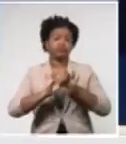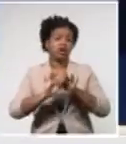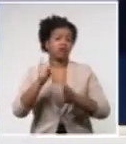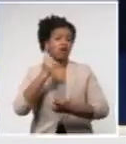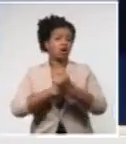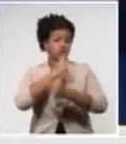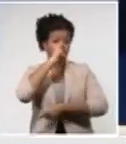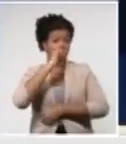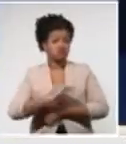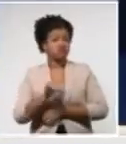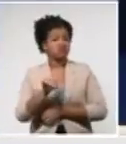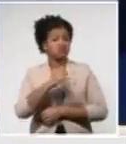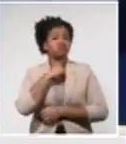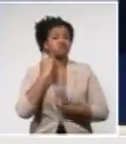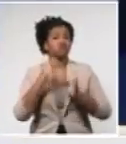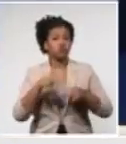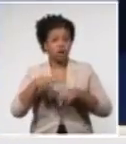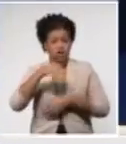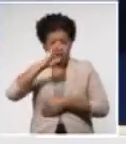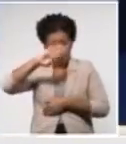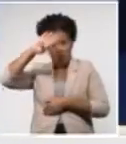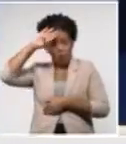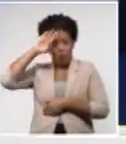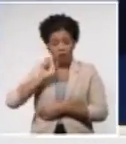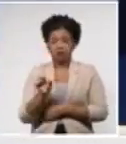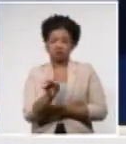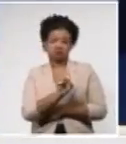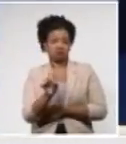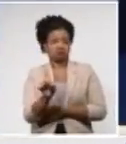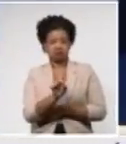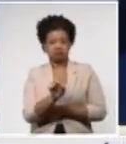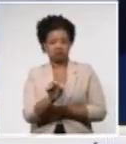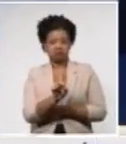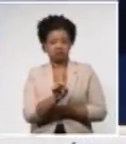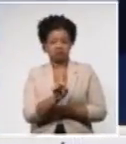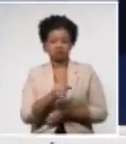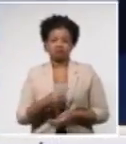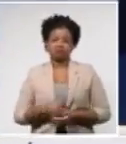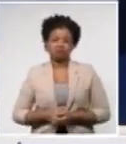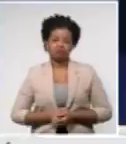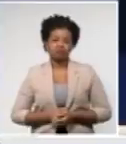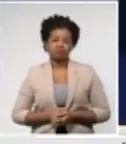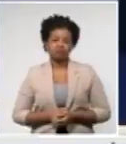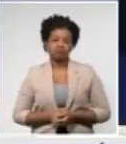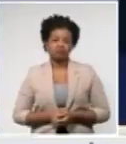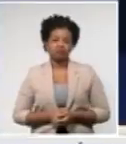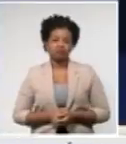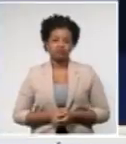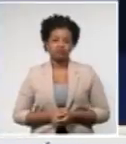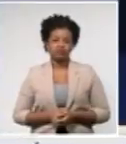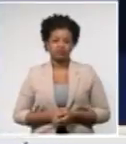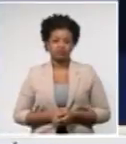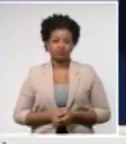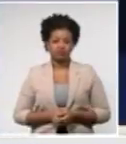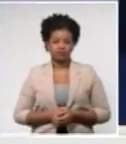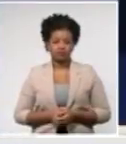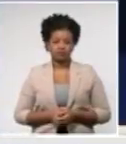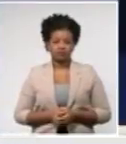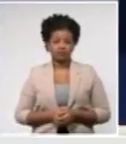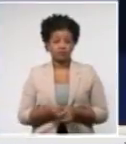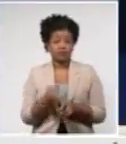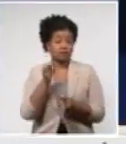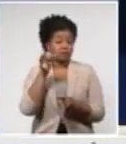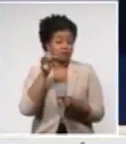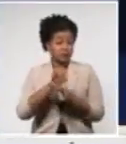percentage of the children may have complications, and some even report fatalities. And this is not